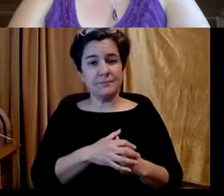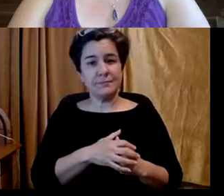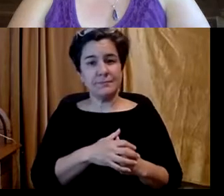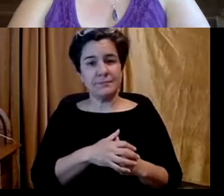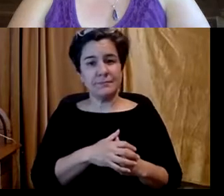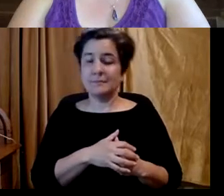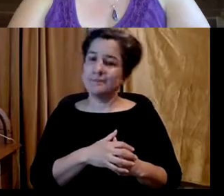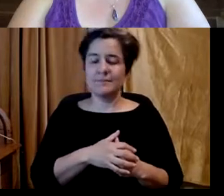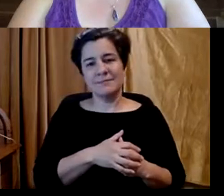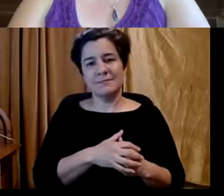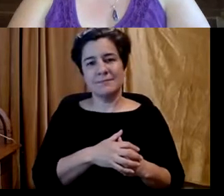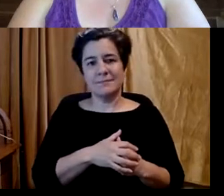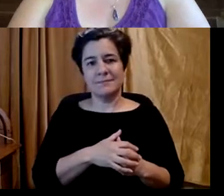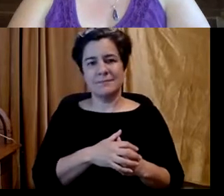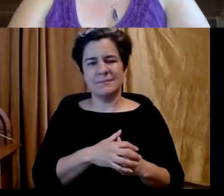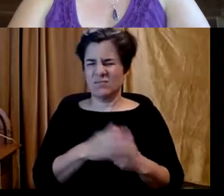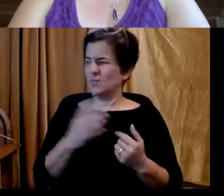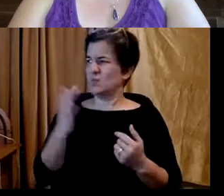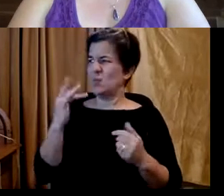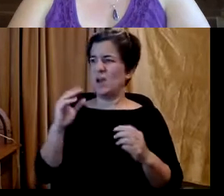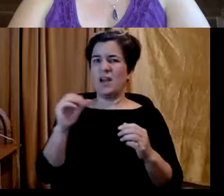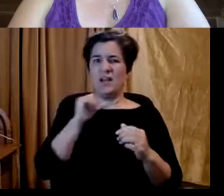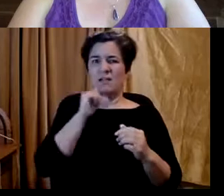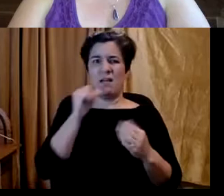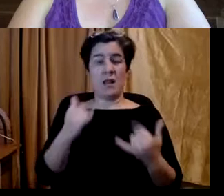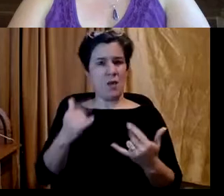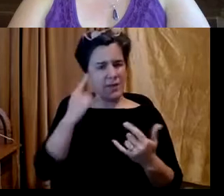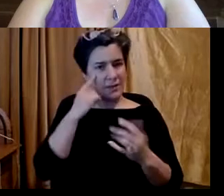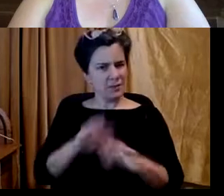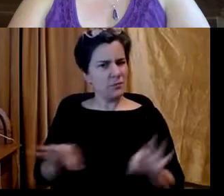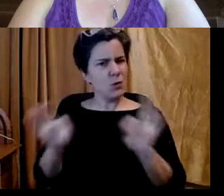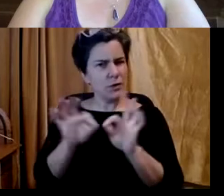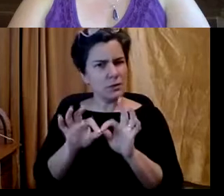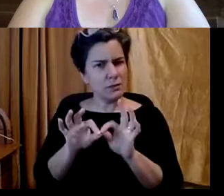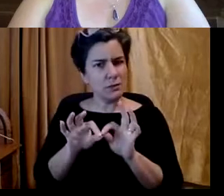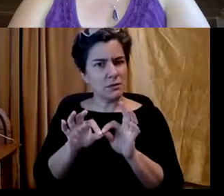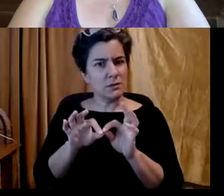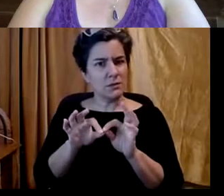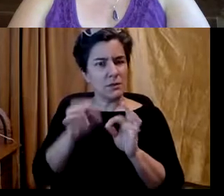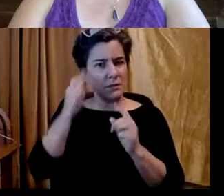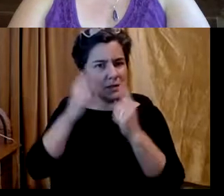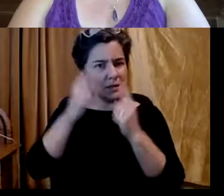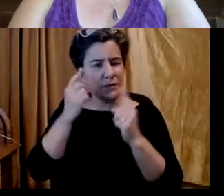But why is there not one now? And I think this is really important. Think of a couple of things.